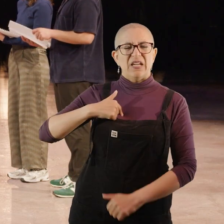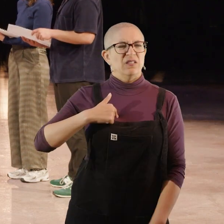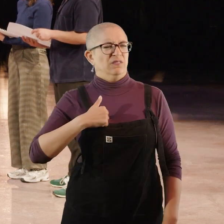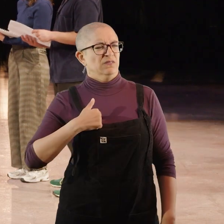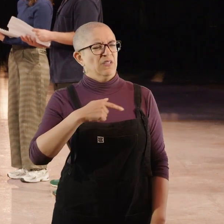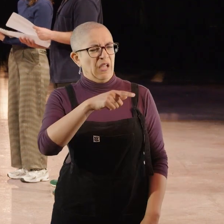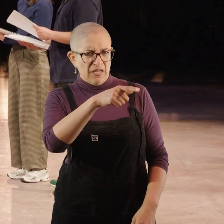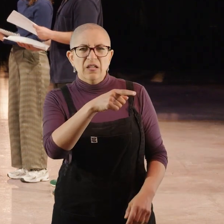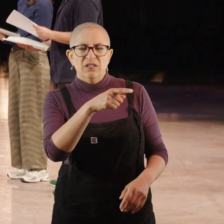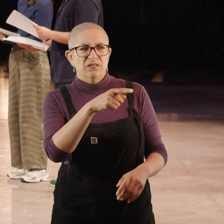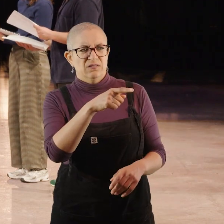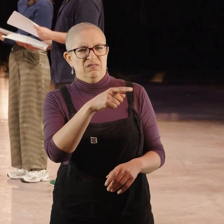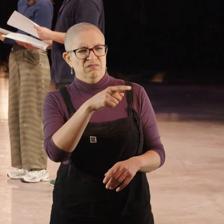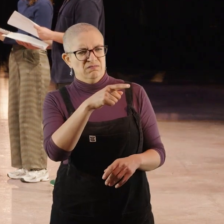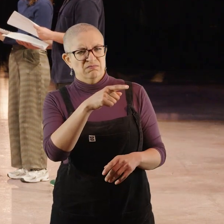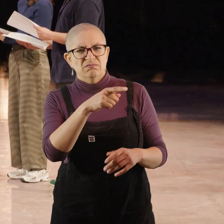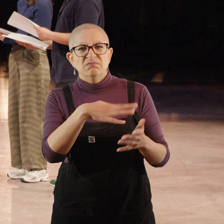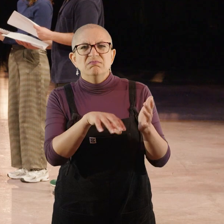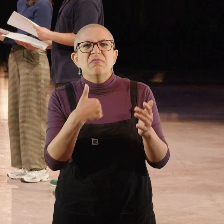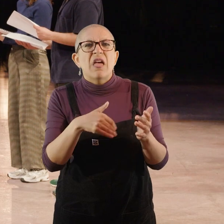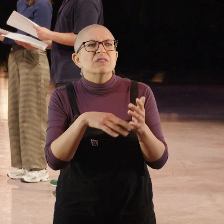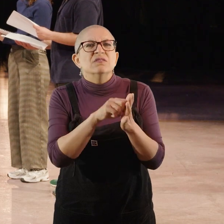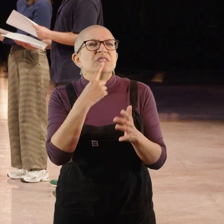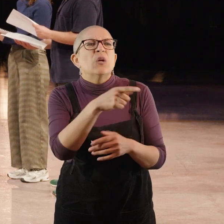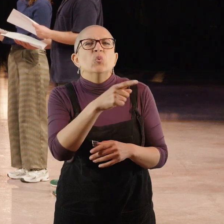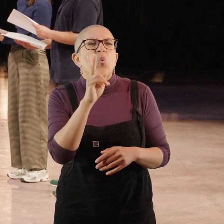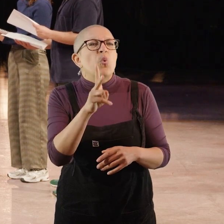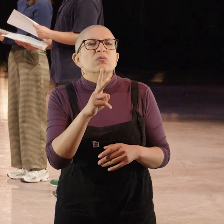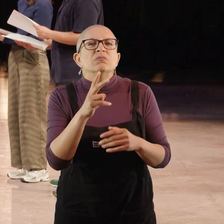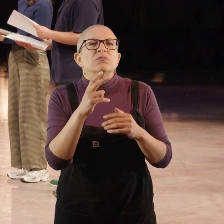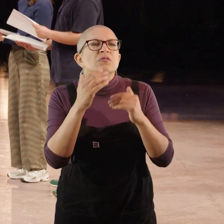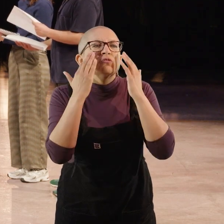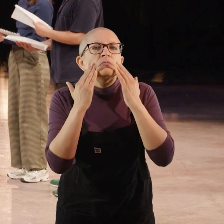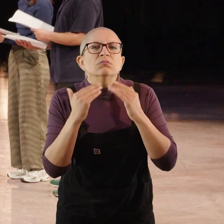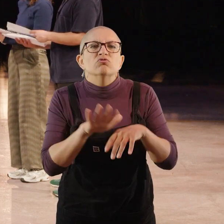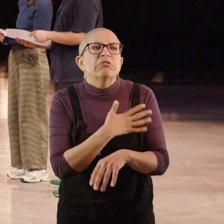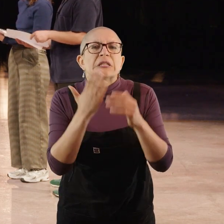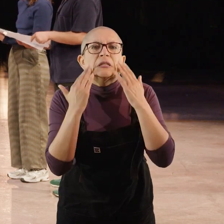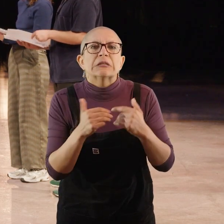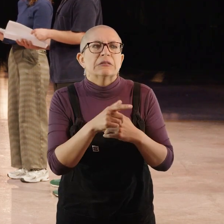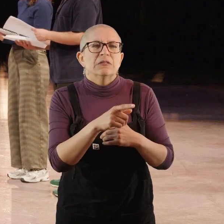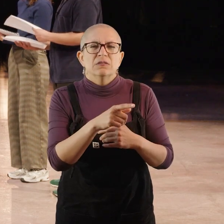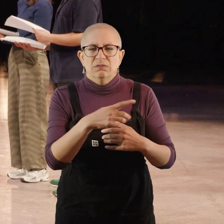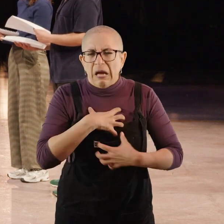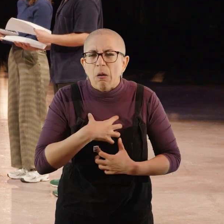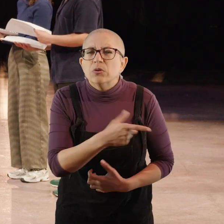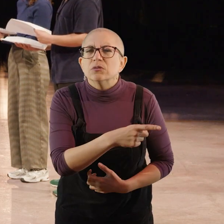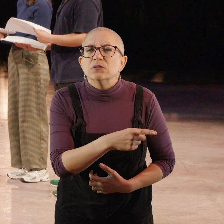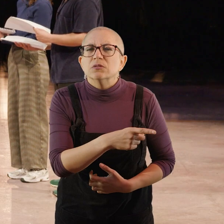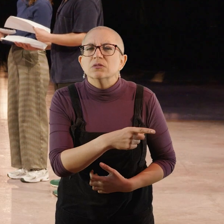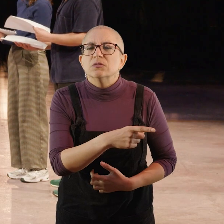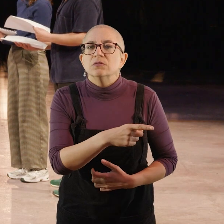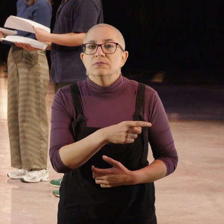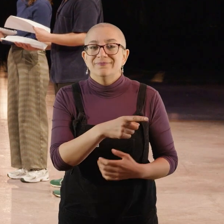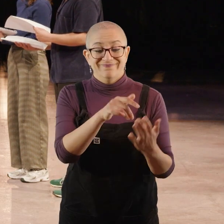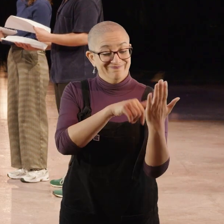and pale because he's cowardly. So she calls him a coward. Yeah. From this time, such I count thy love is a